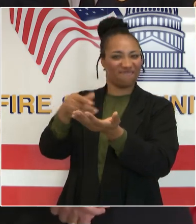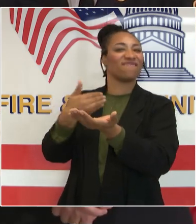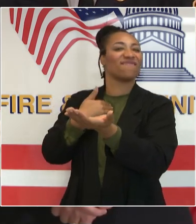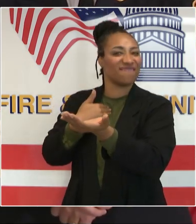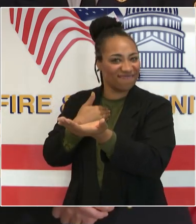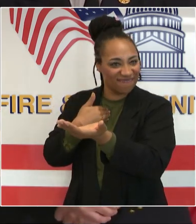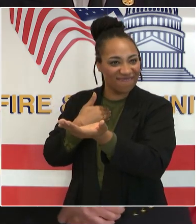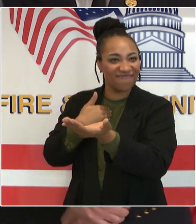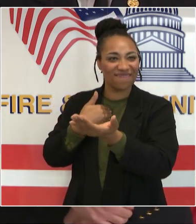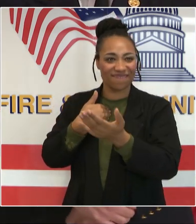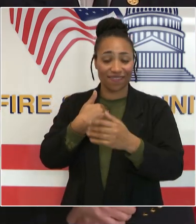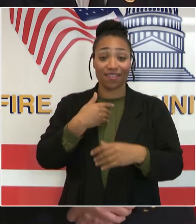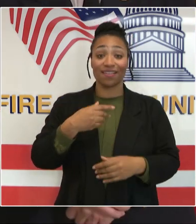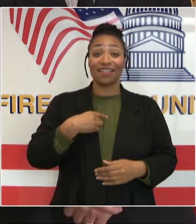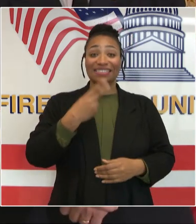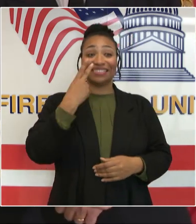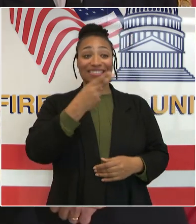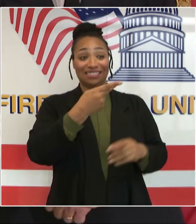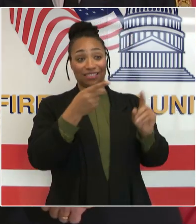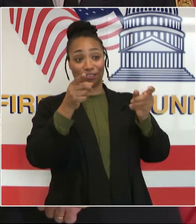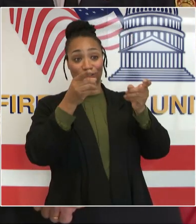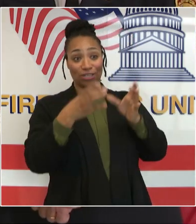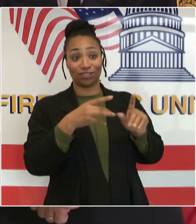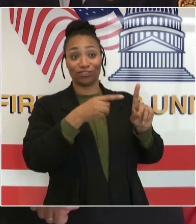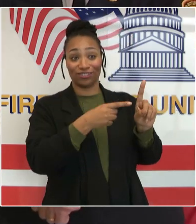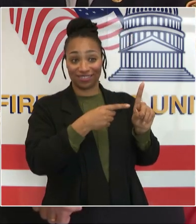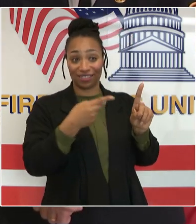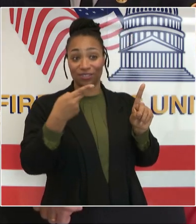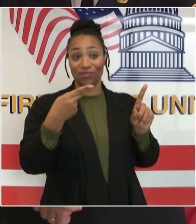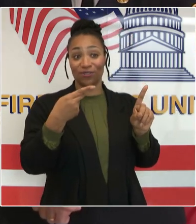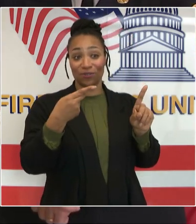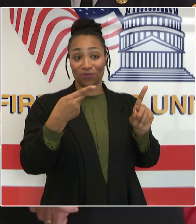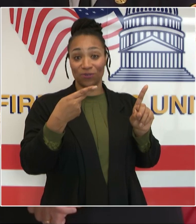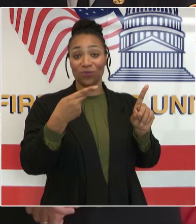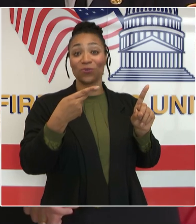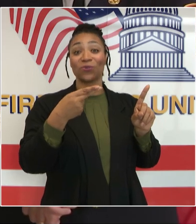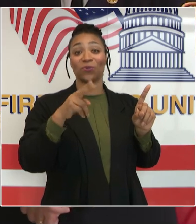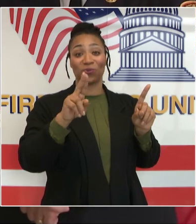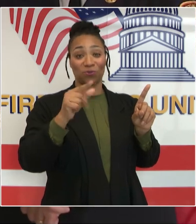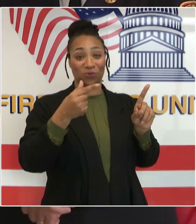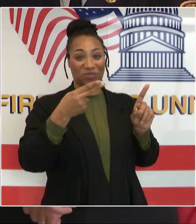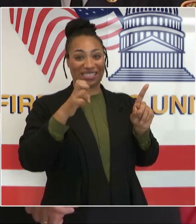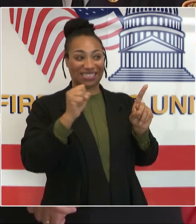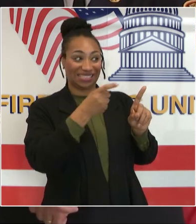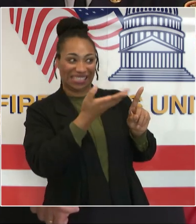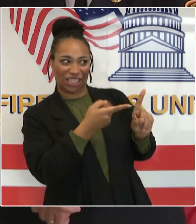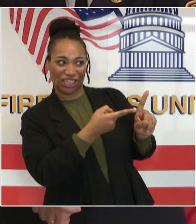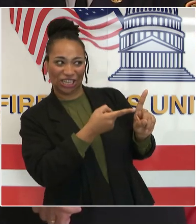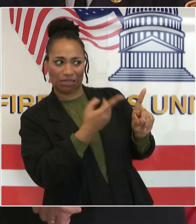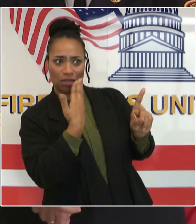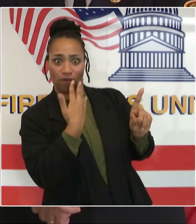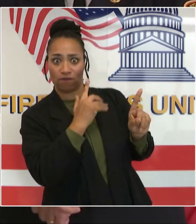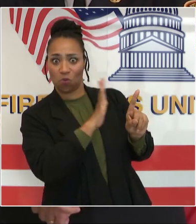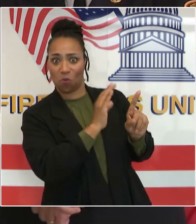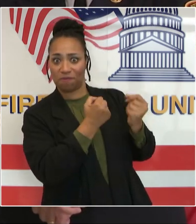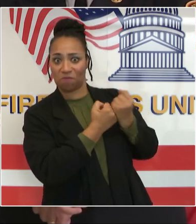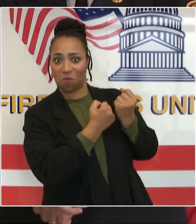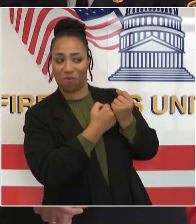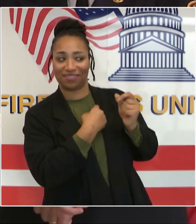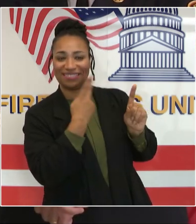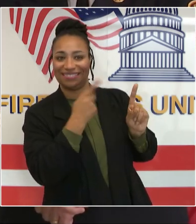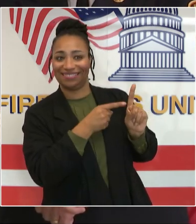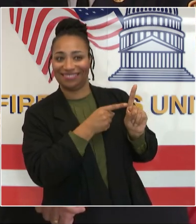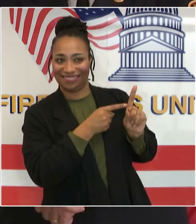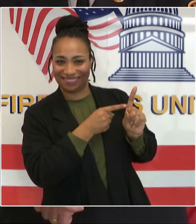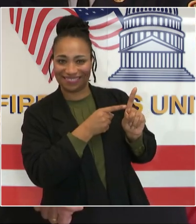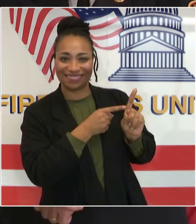house. Thank you for your vision, right? And Howard University, right? We're partners in that fantastic initiative. And last year, we